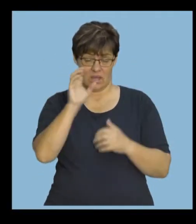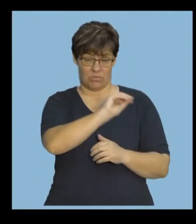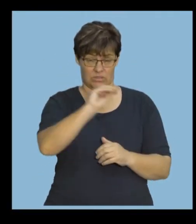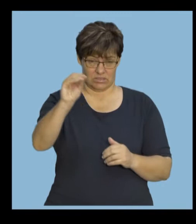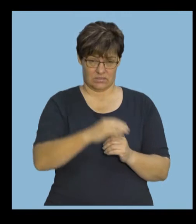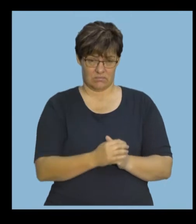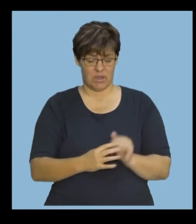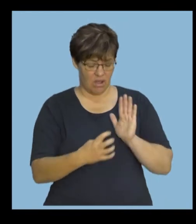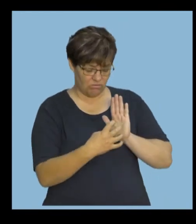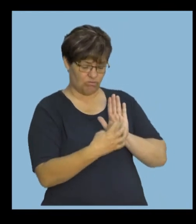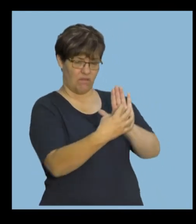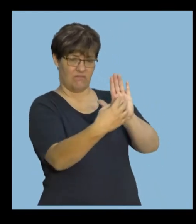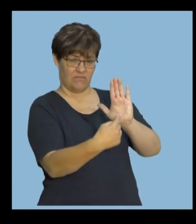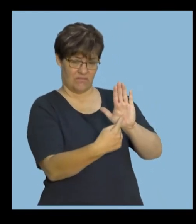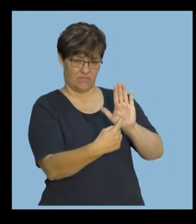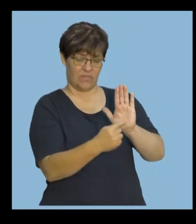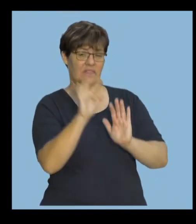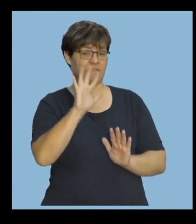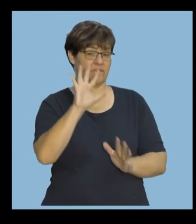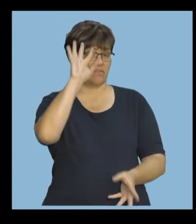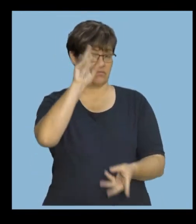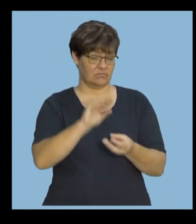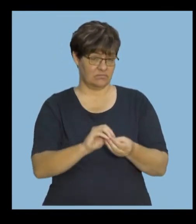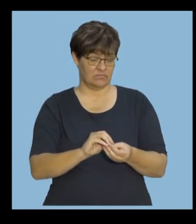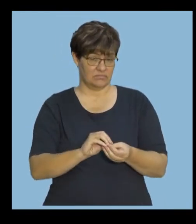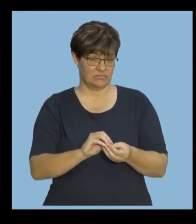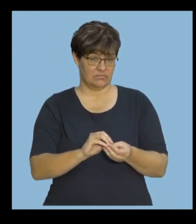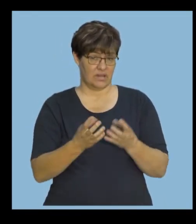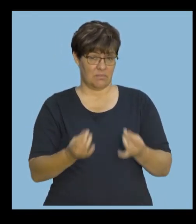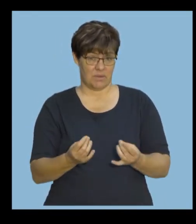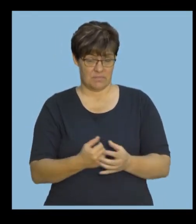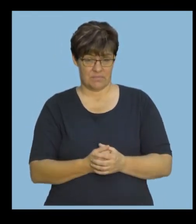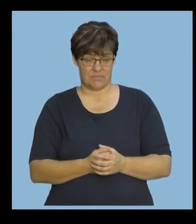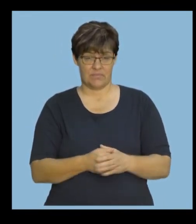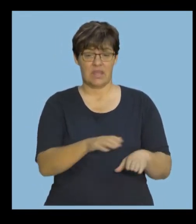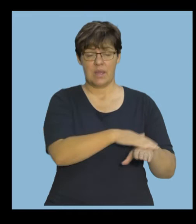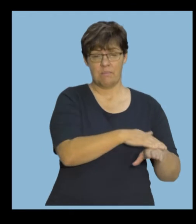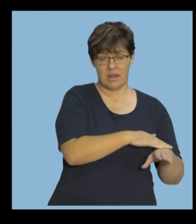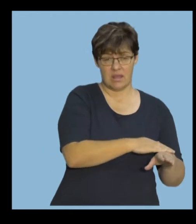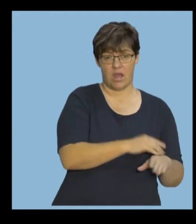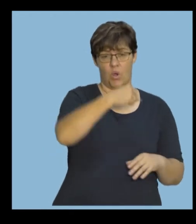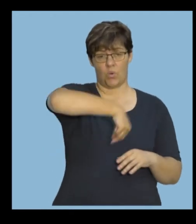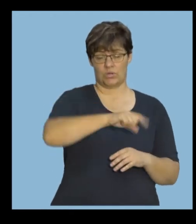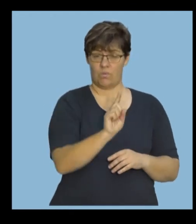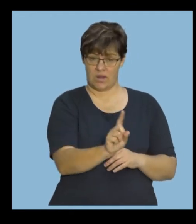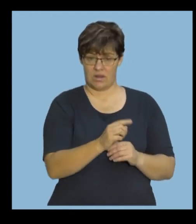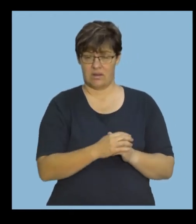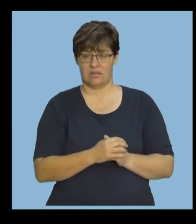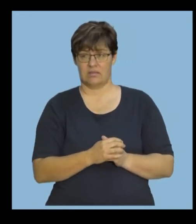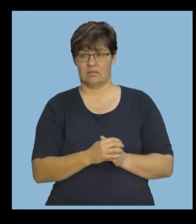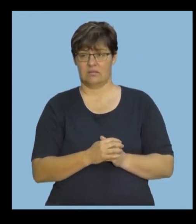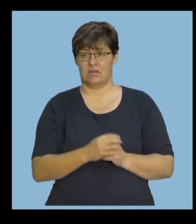So we say it's a graphic representation of 5-number summary, which is the minimum value, our